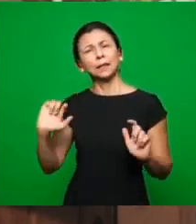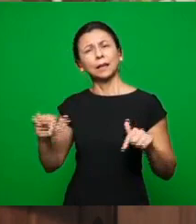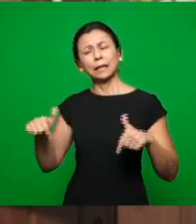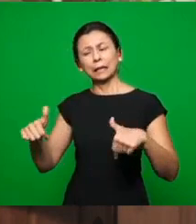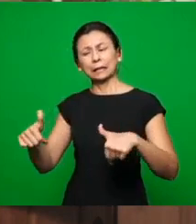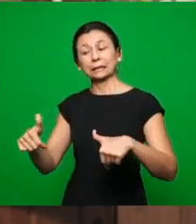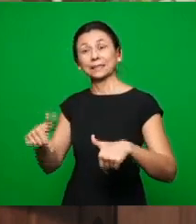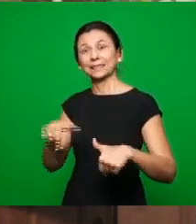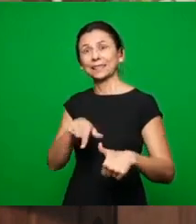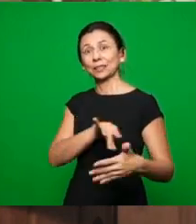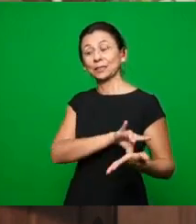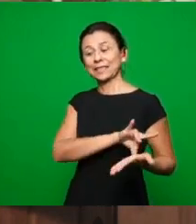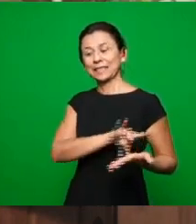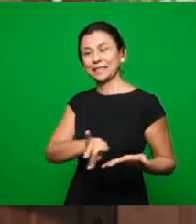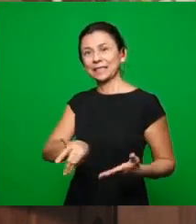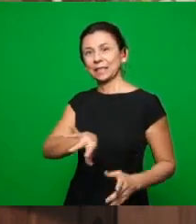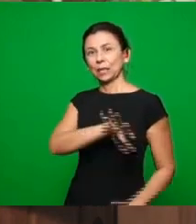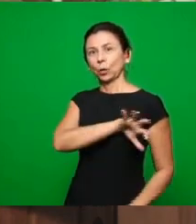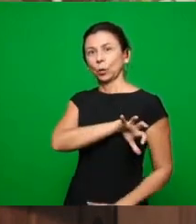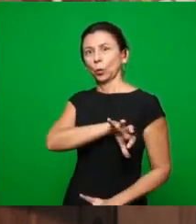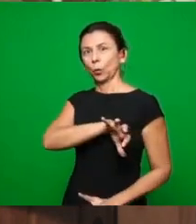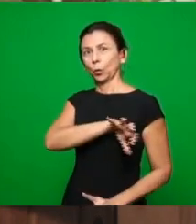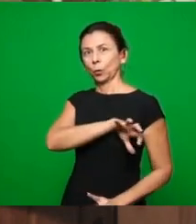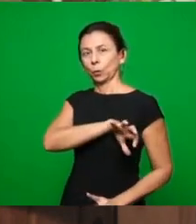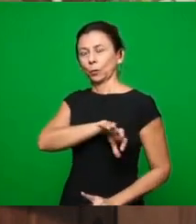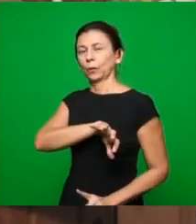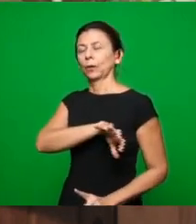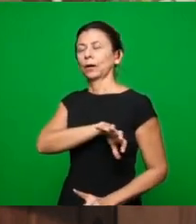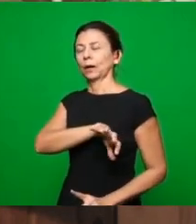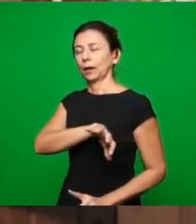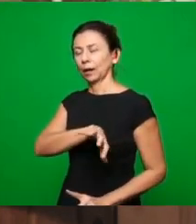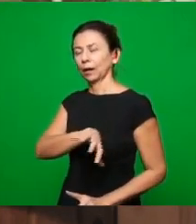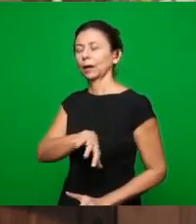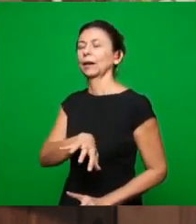the operation of evil and also